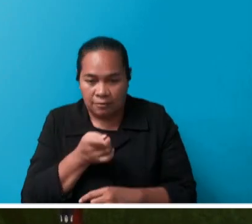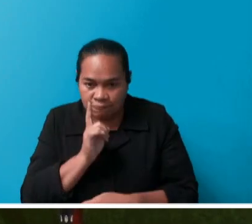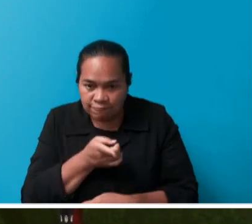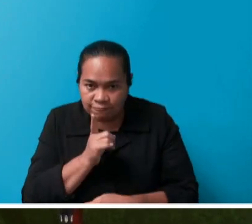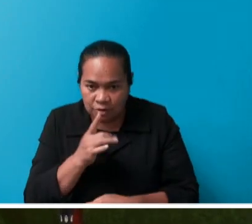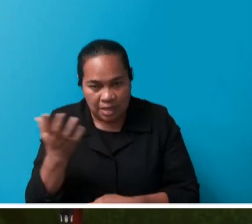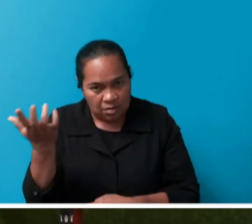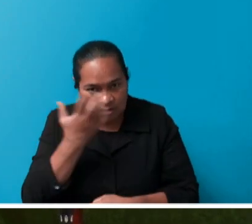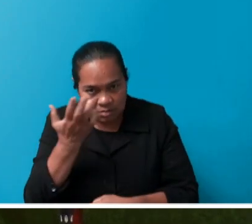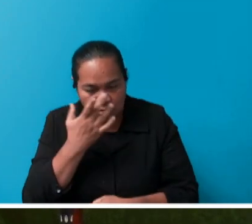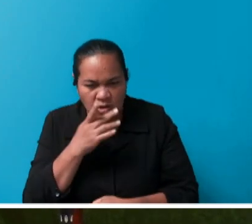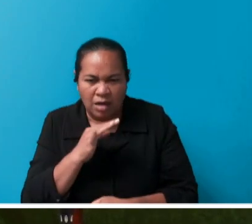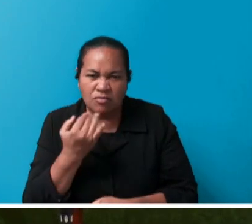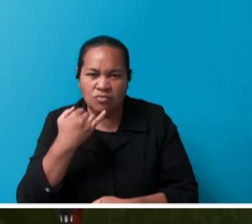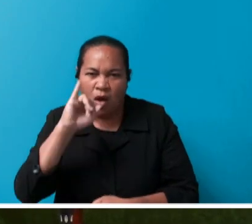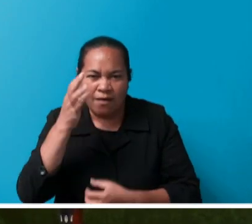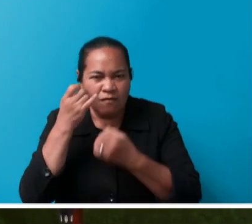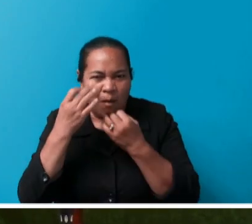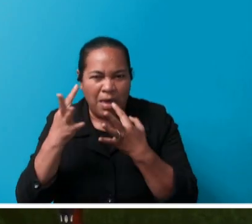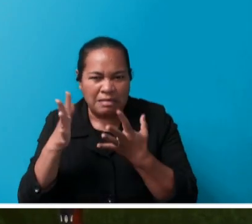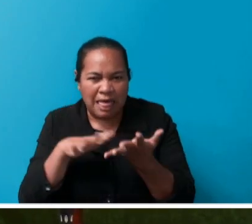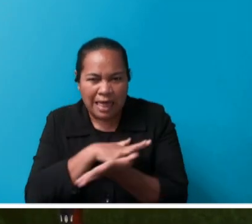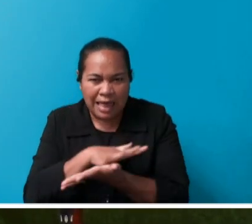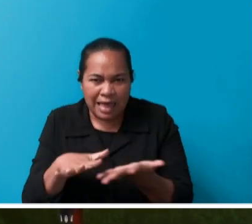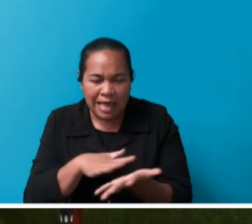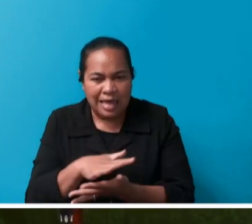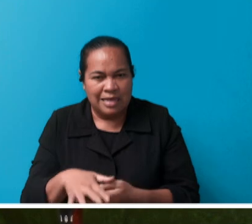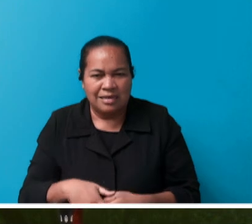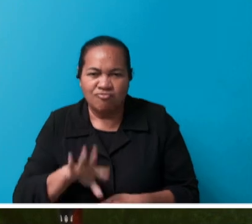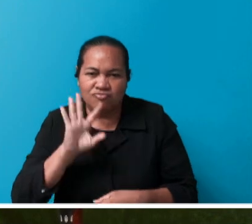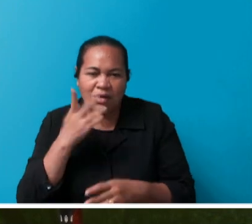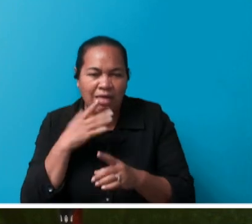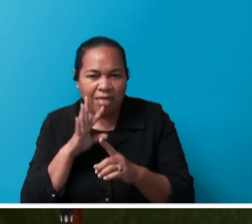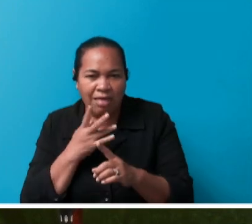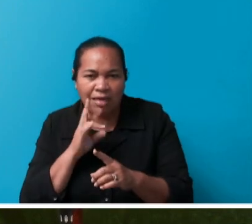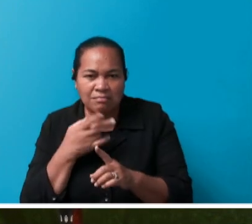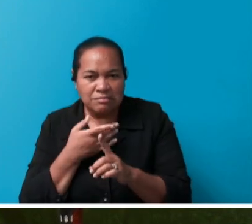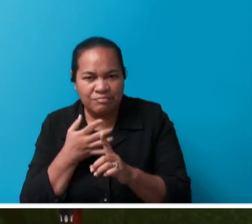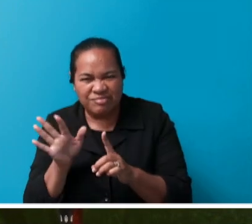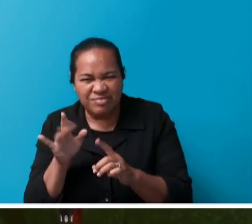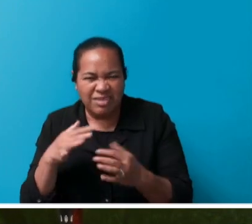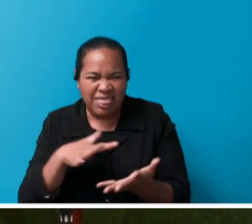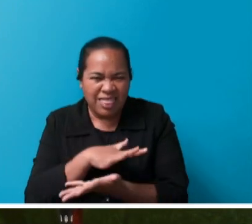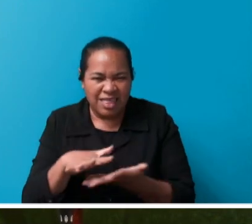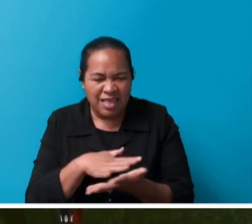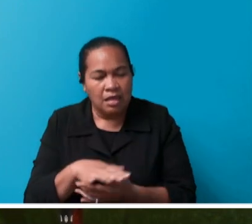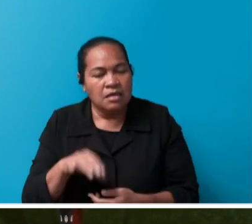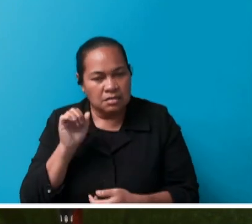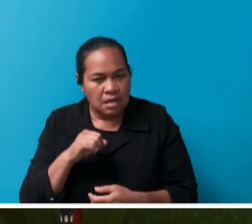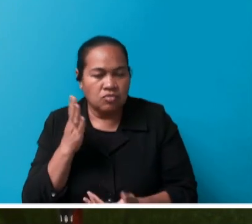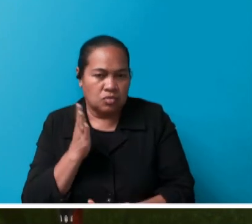danger of misinformation, division, and rhetoric that erode the very fabric of our society.